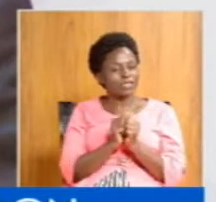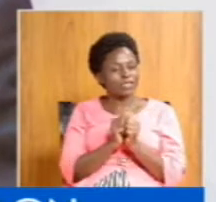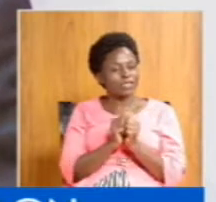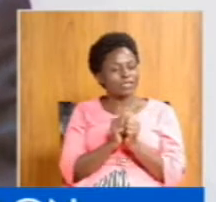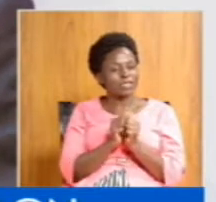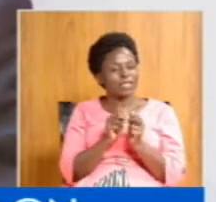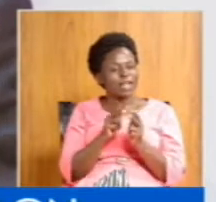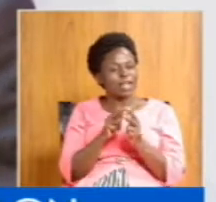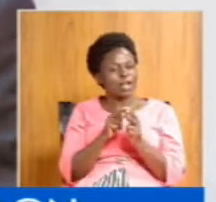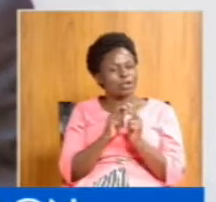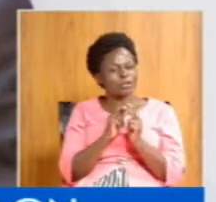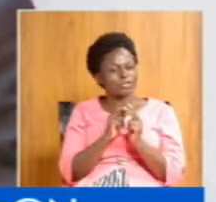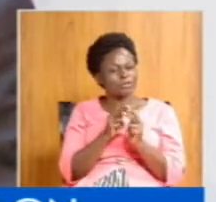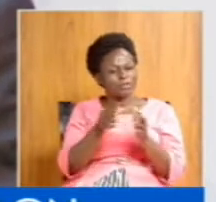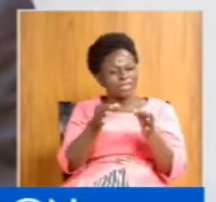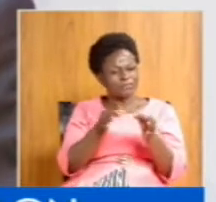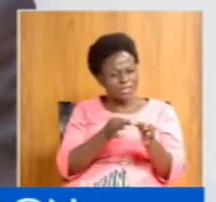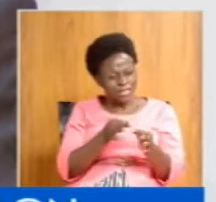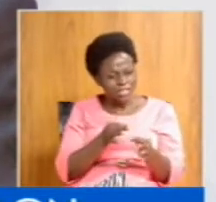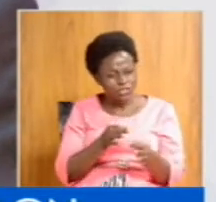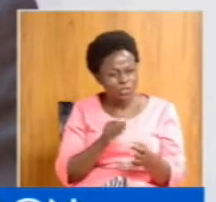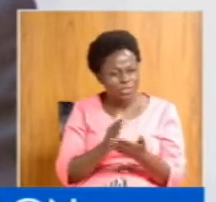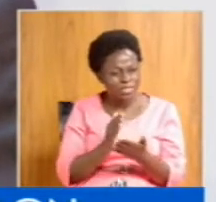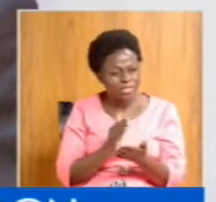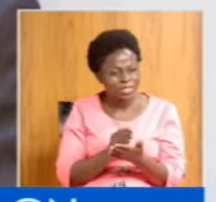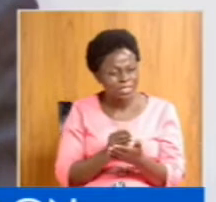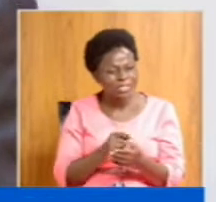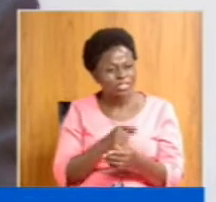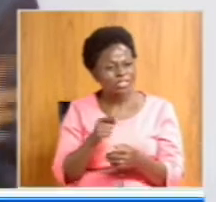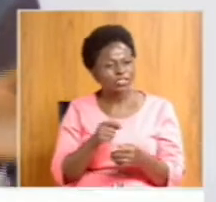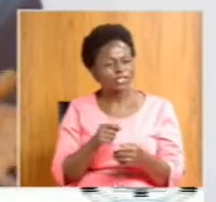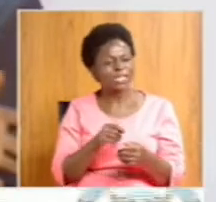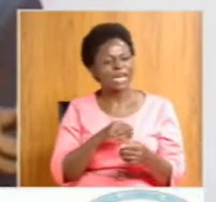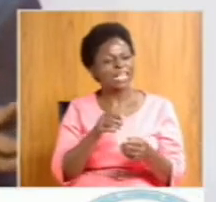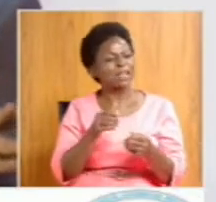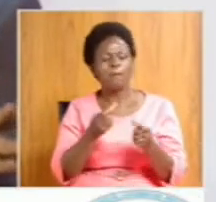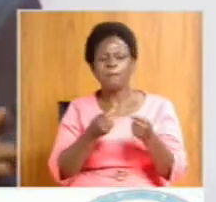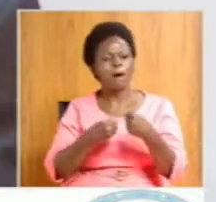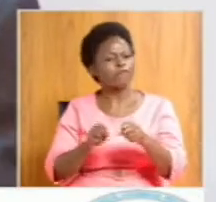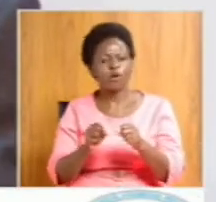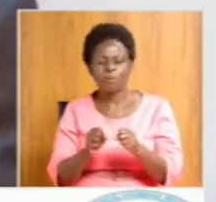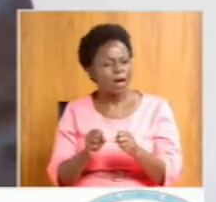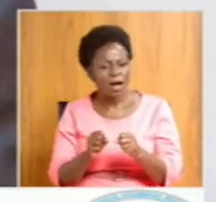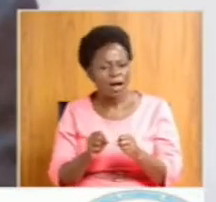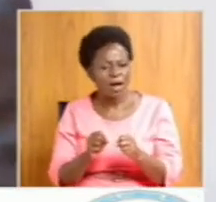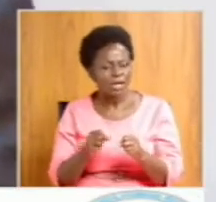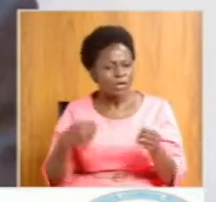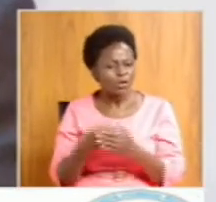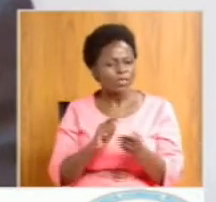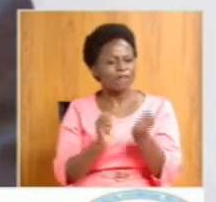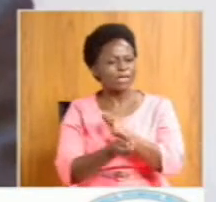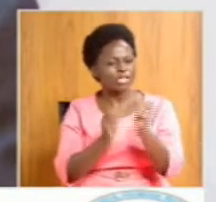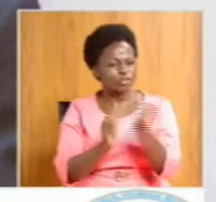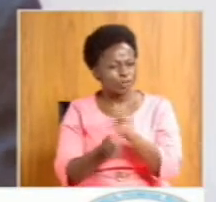the loans that were in the financial sector so that they do not become non-performing so they have been restructured